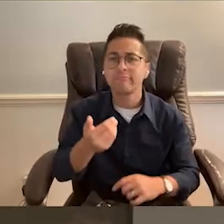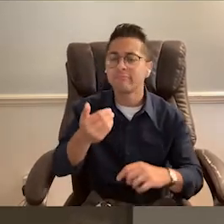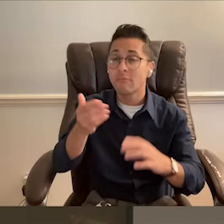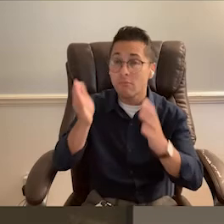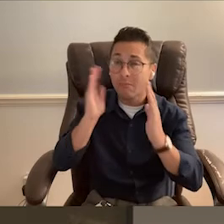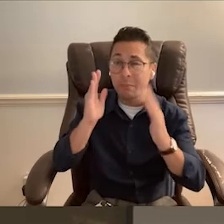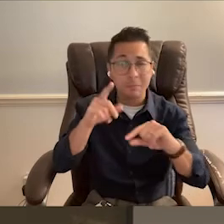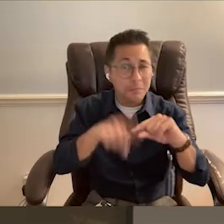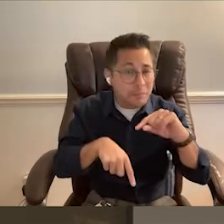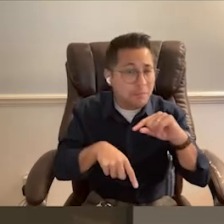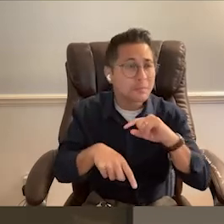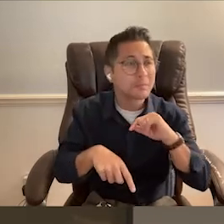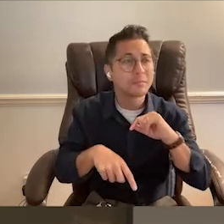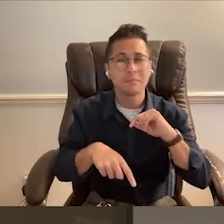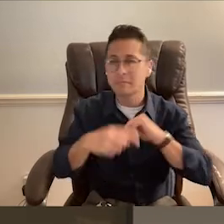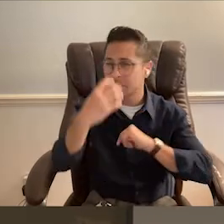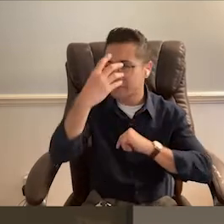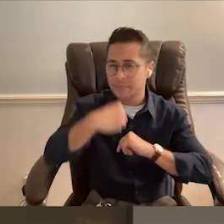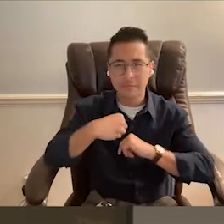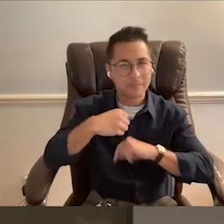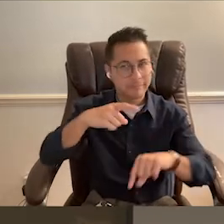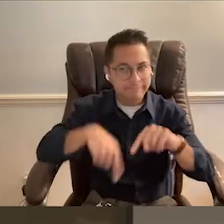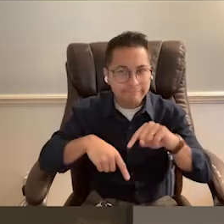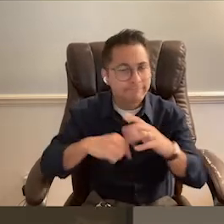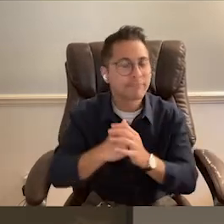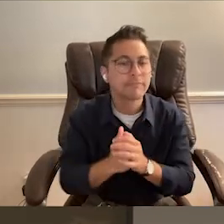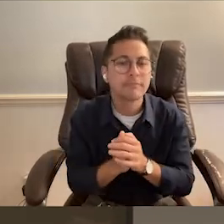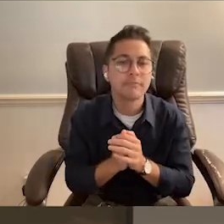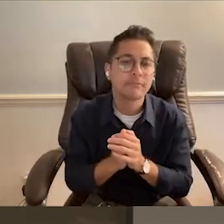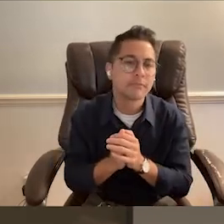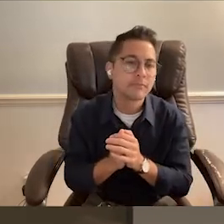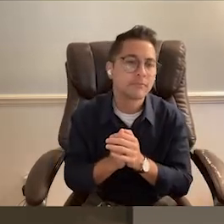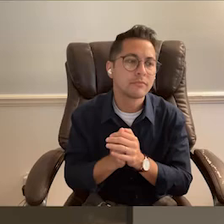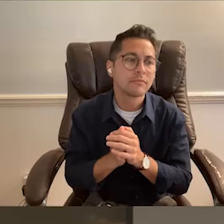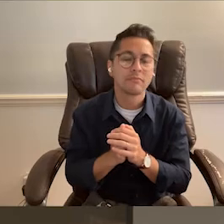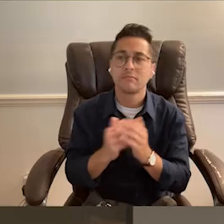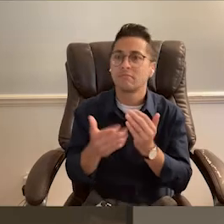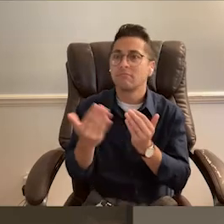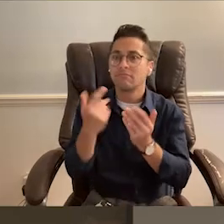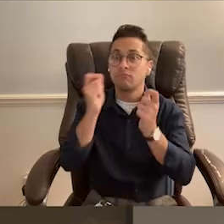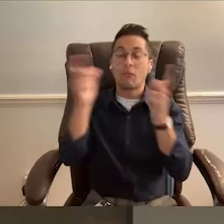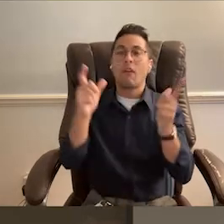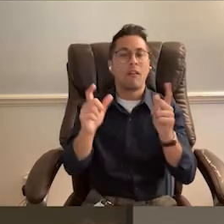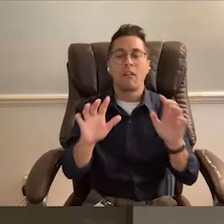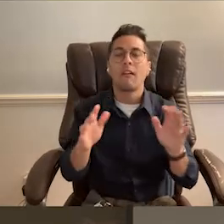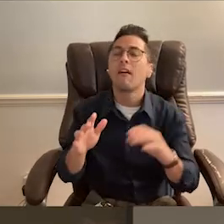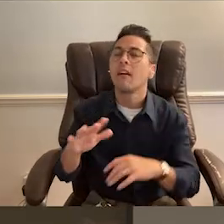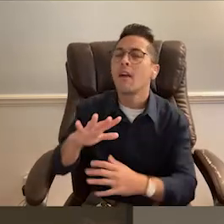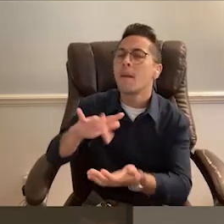me? They feel guilt or shame, have a hard time concentrating, have difficulty